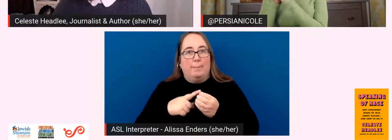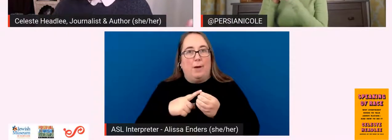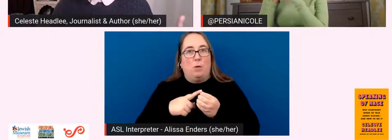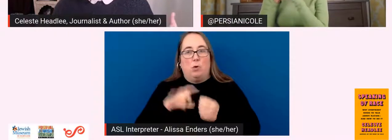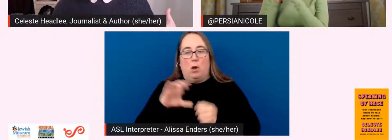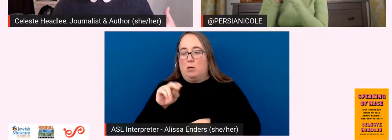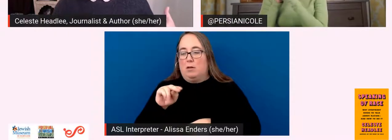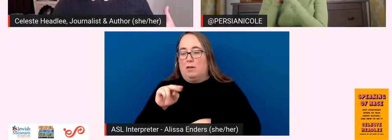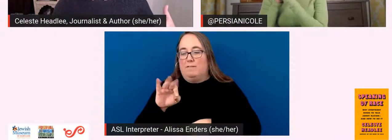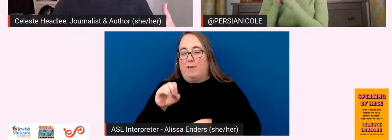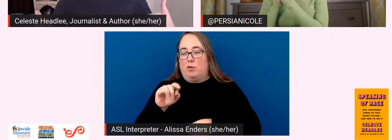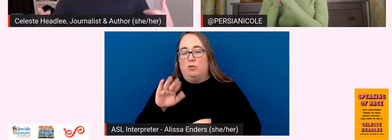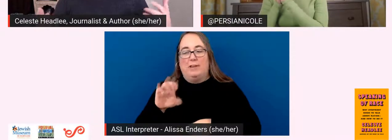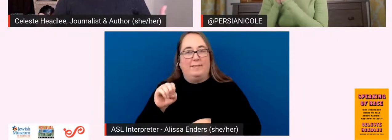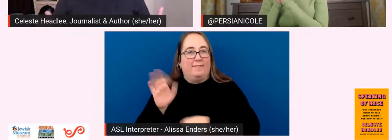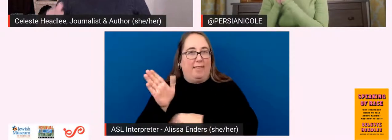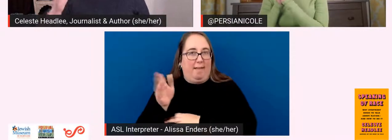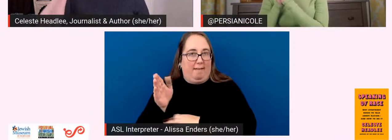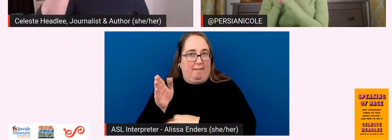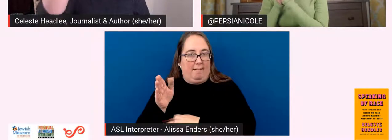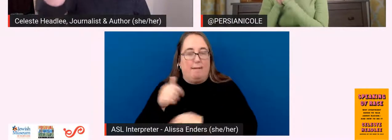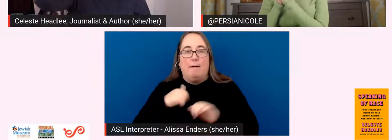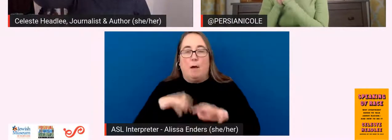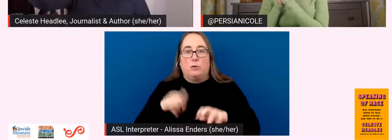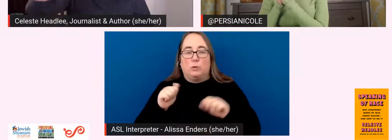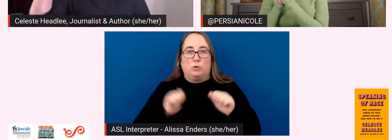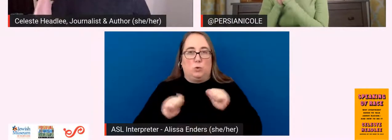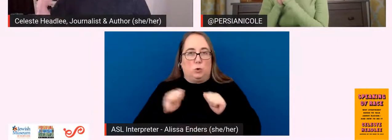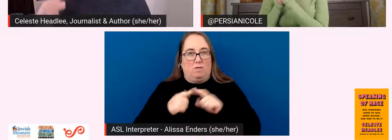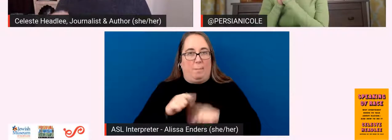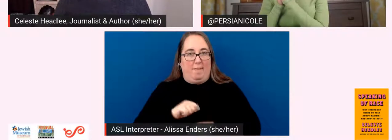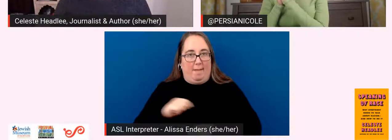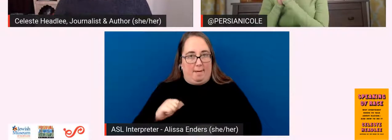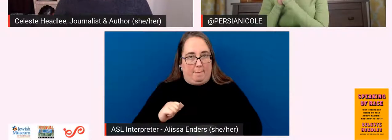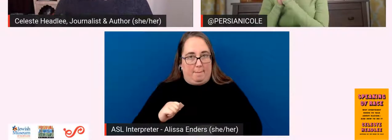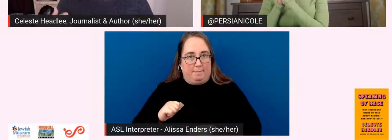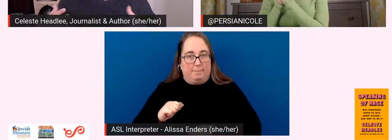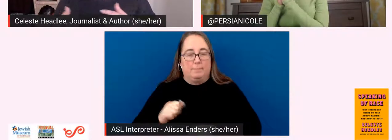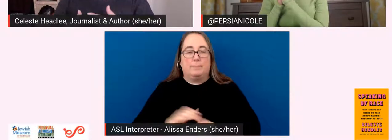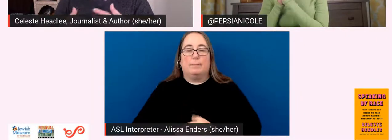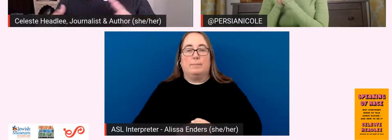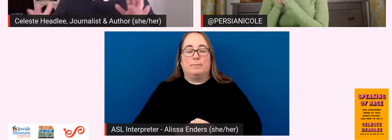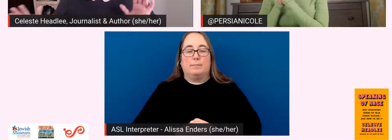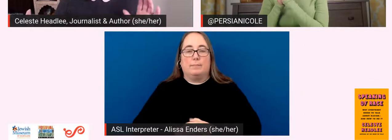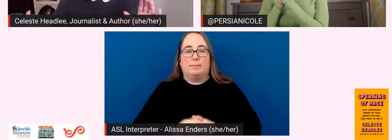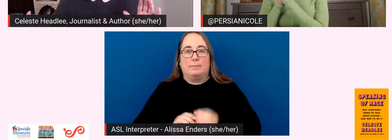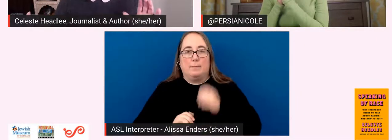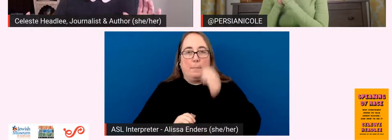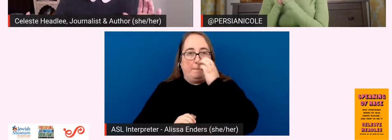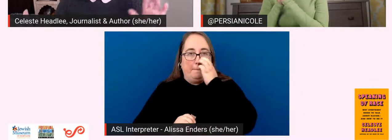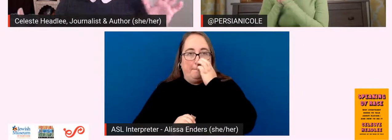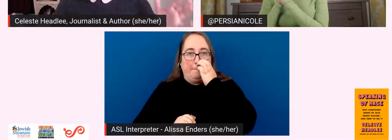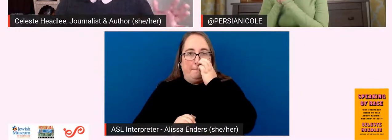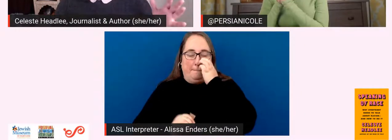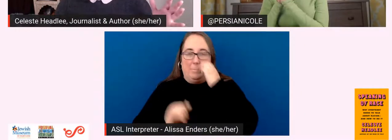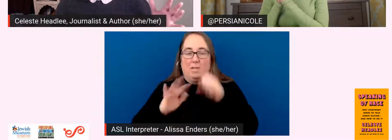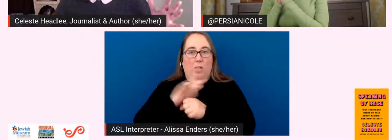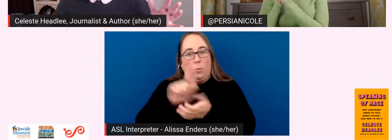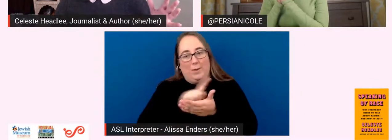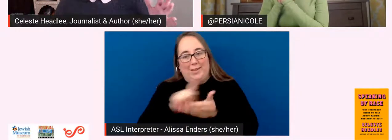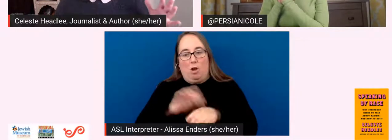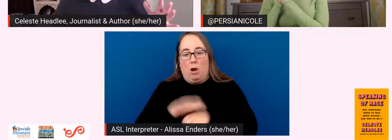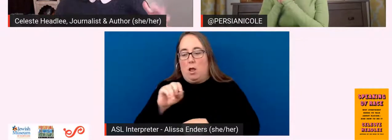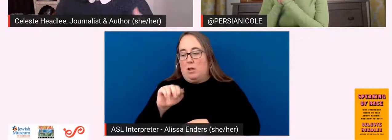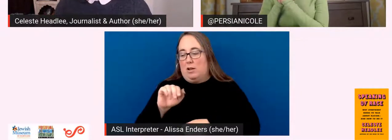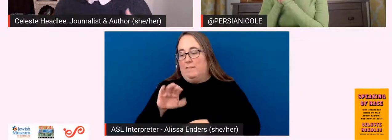flag. Right. And I was hosting a show out of Atlanta, and we did a full week on the Confederate flag. Because as